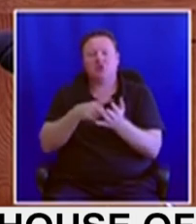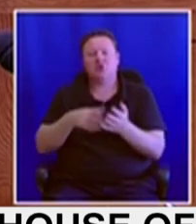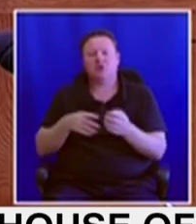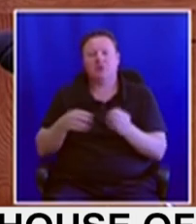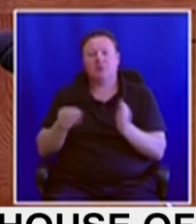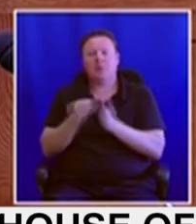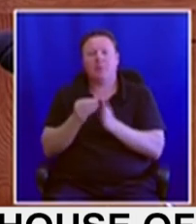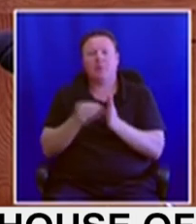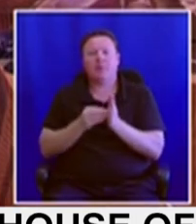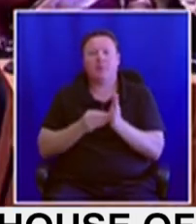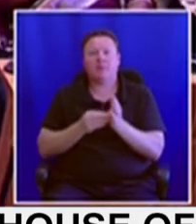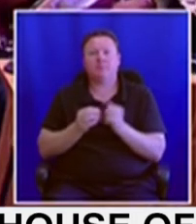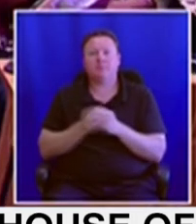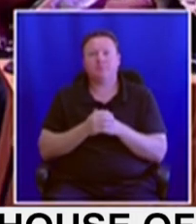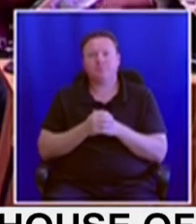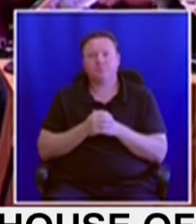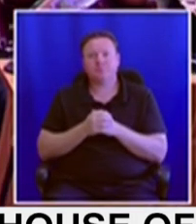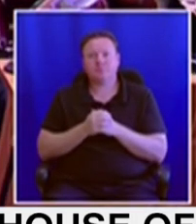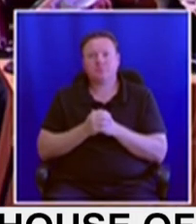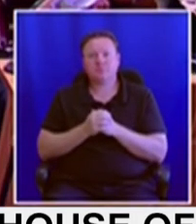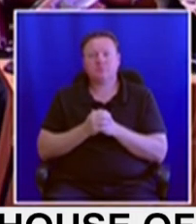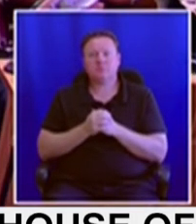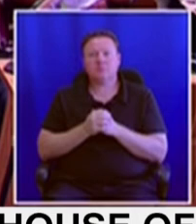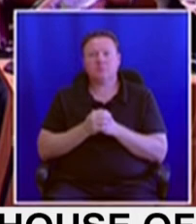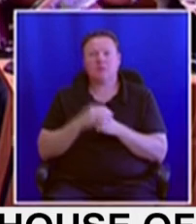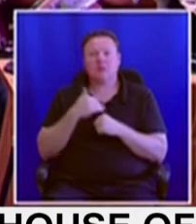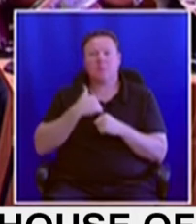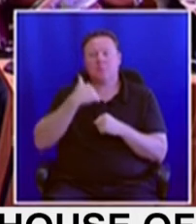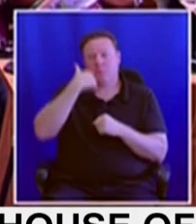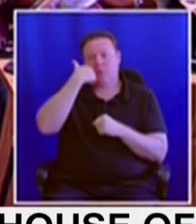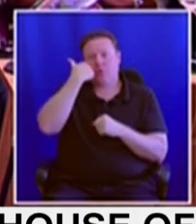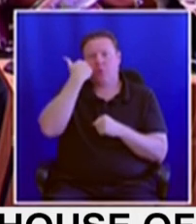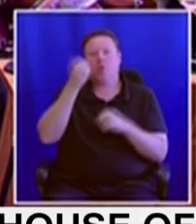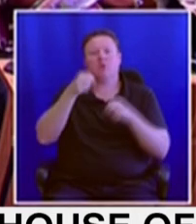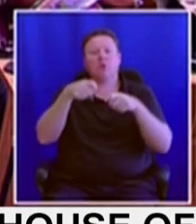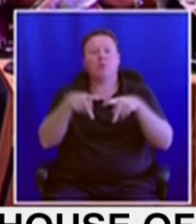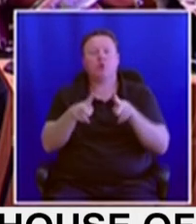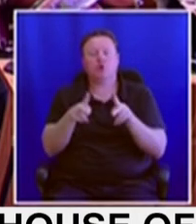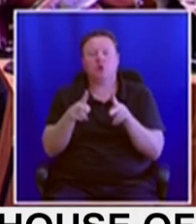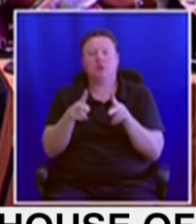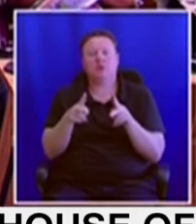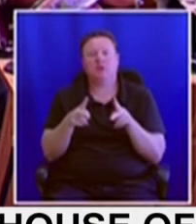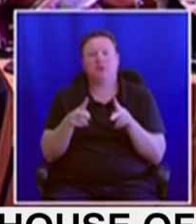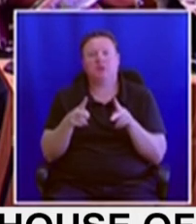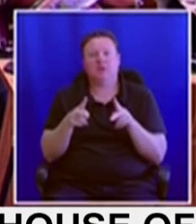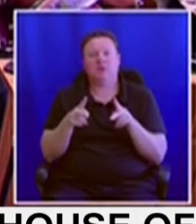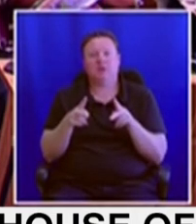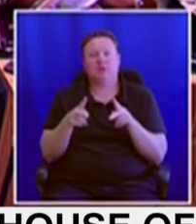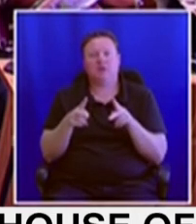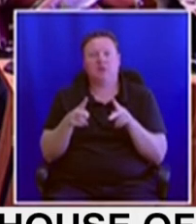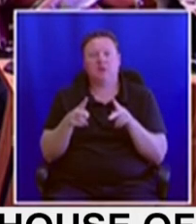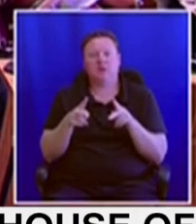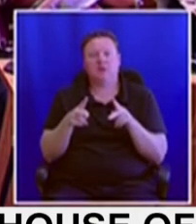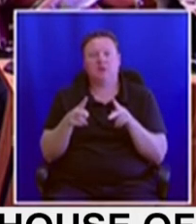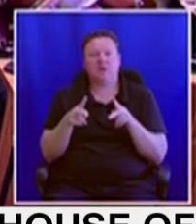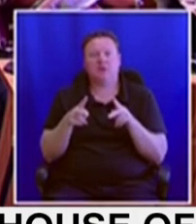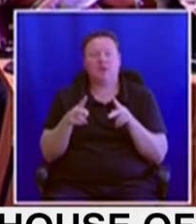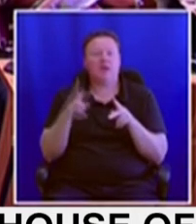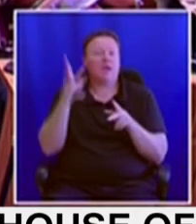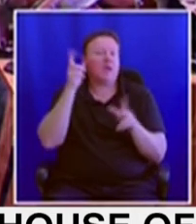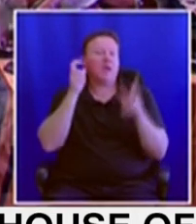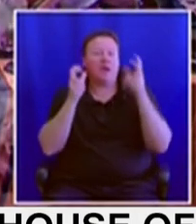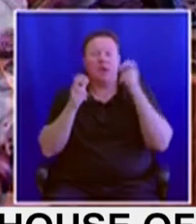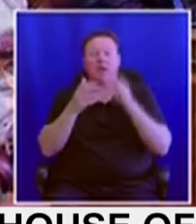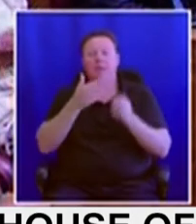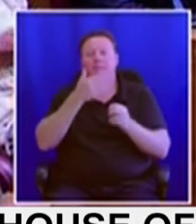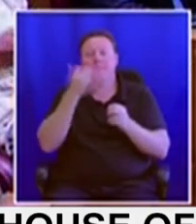through. I want to have the opportunity of hearing how best you believe